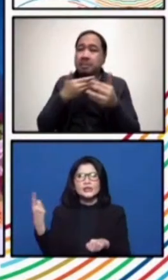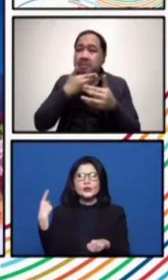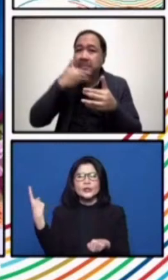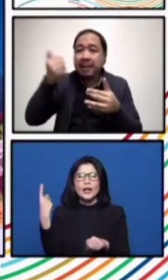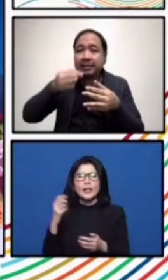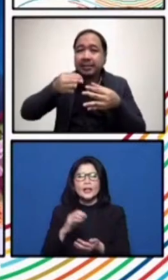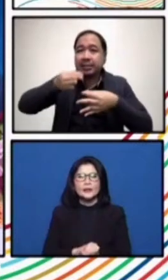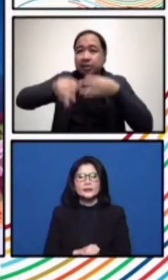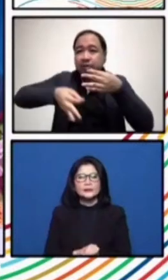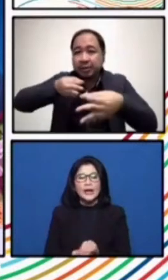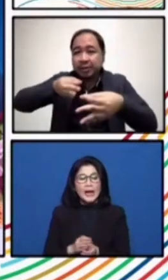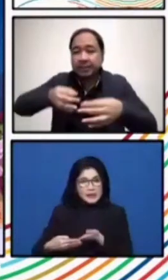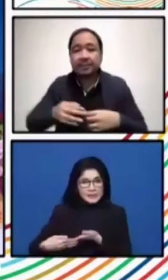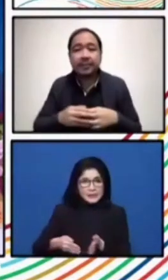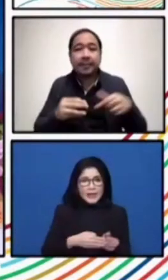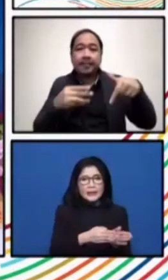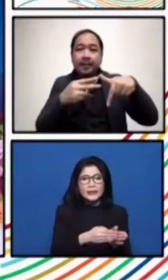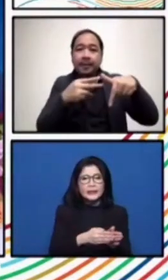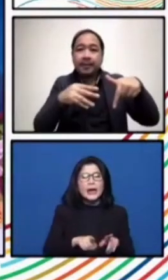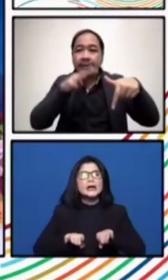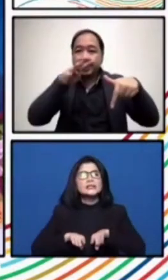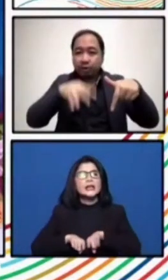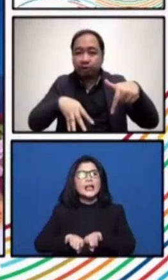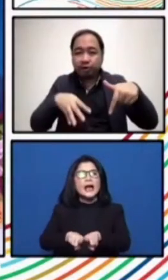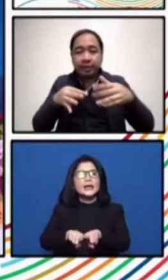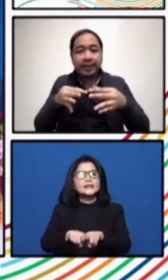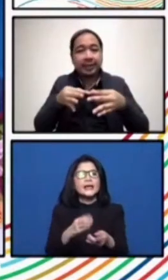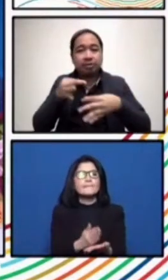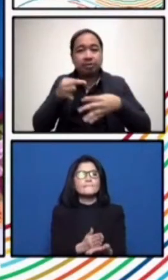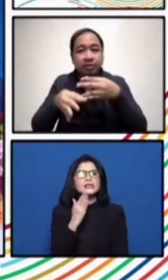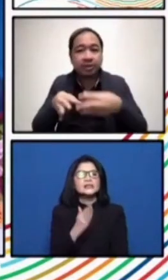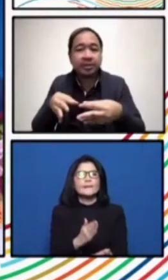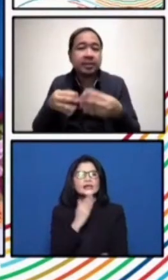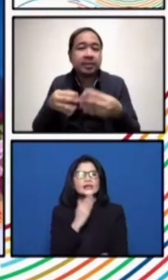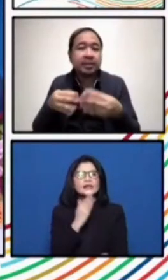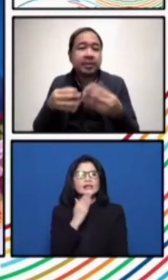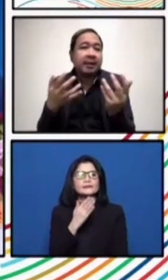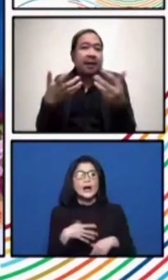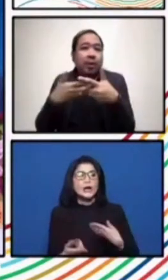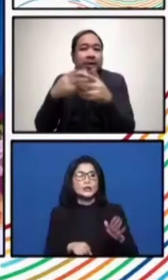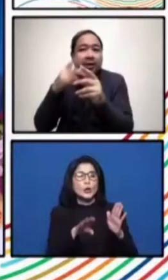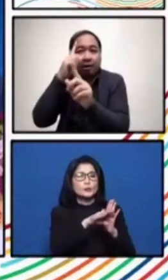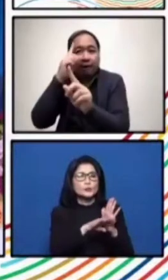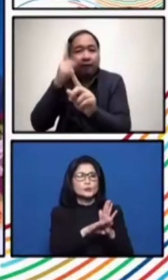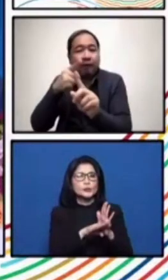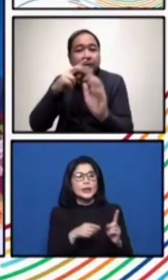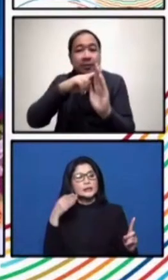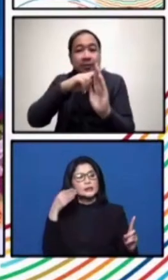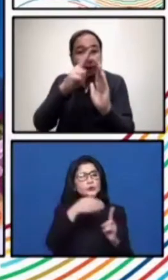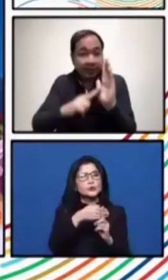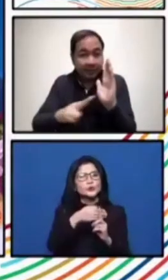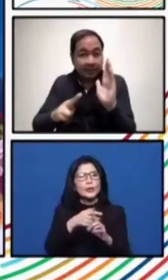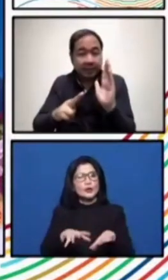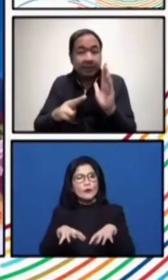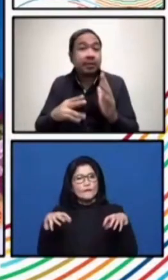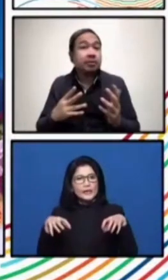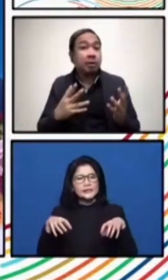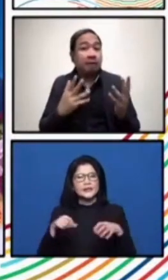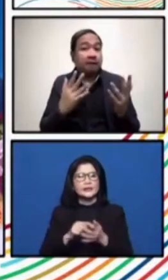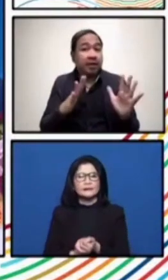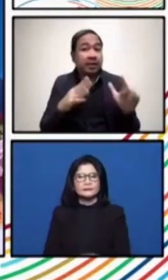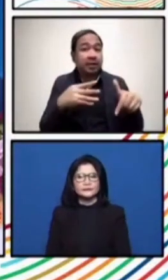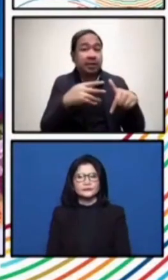the intern strategy is aligned with the principles and objectives of the convention so after